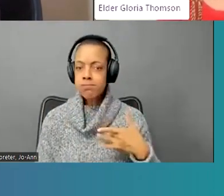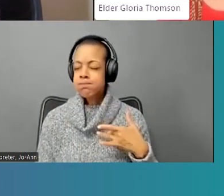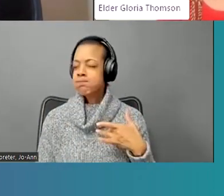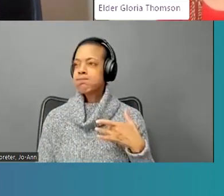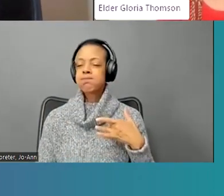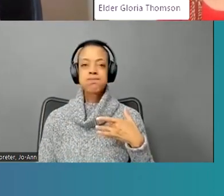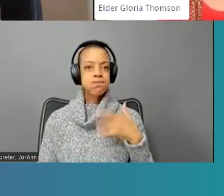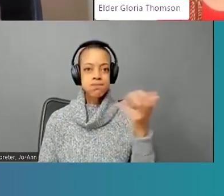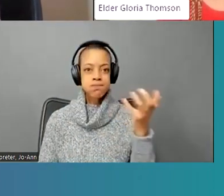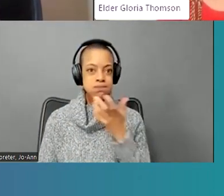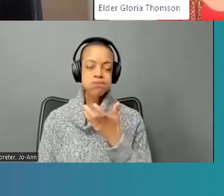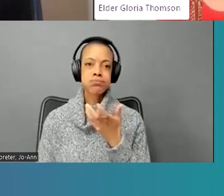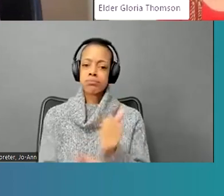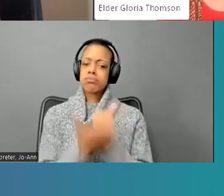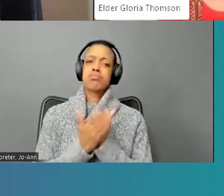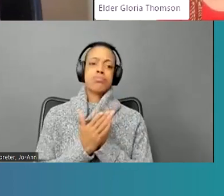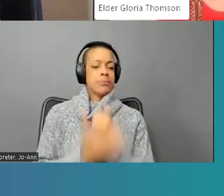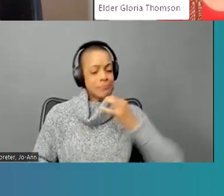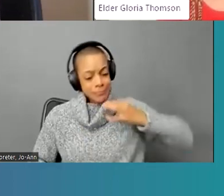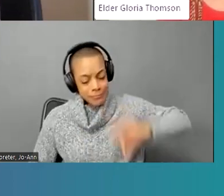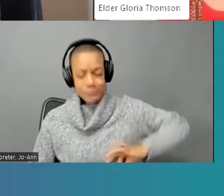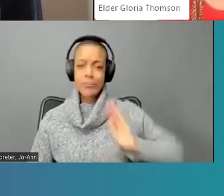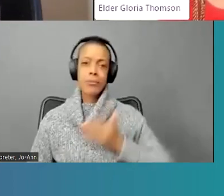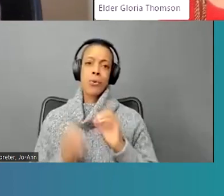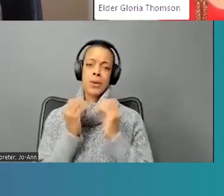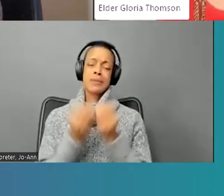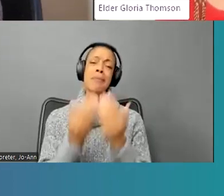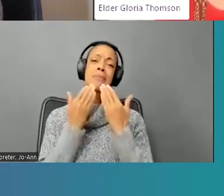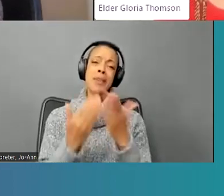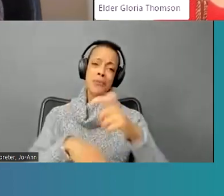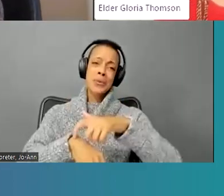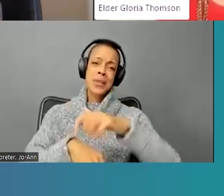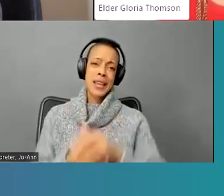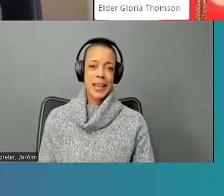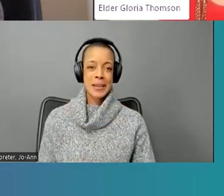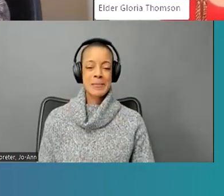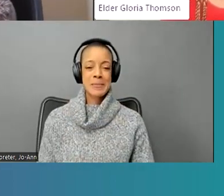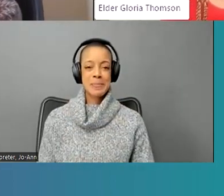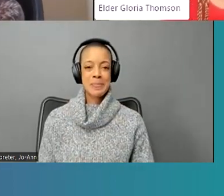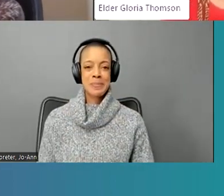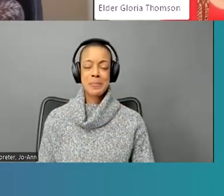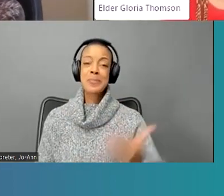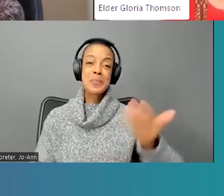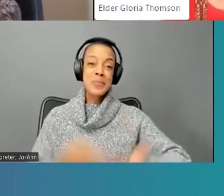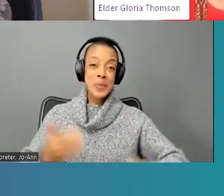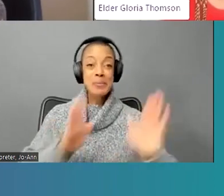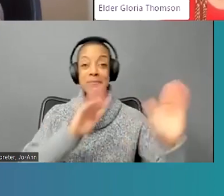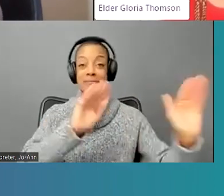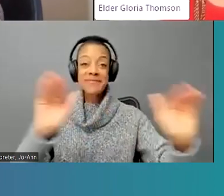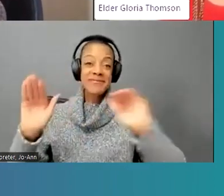and for our organization, and Miigwech for your time. You are so welcome. All right. Bye.